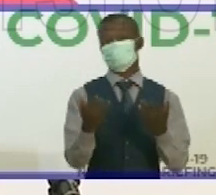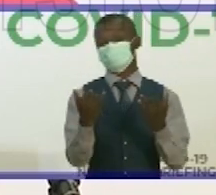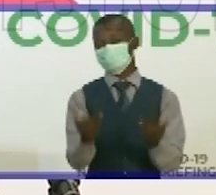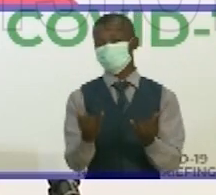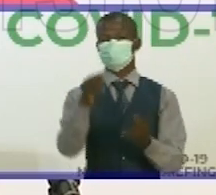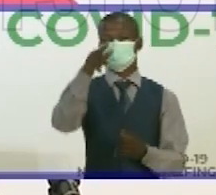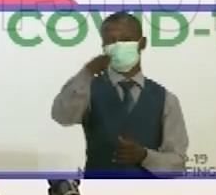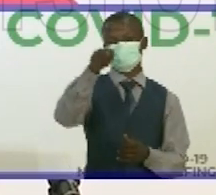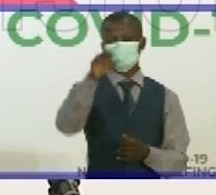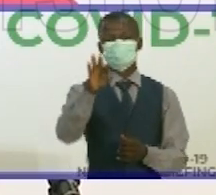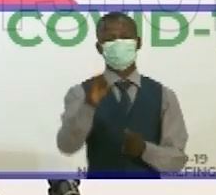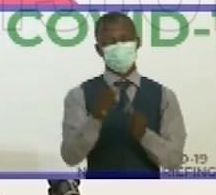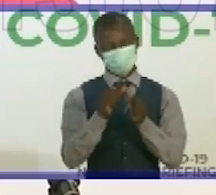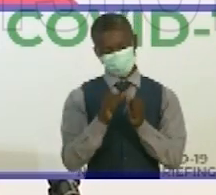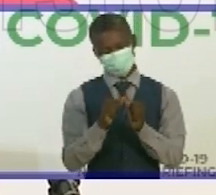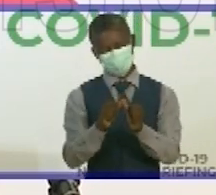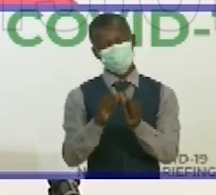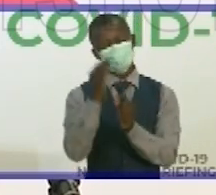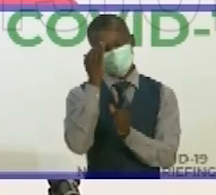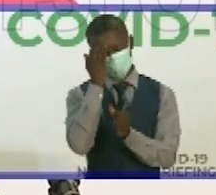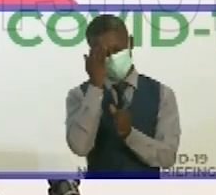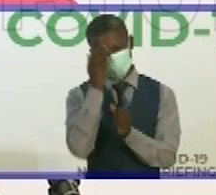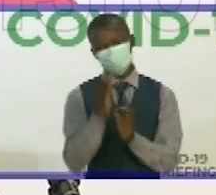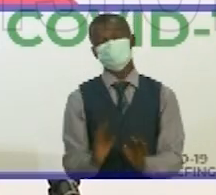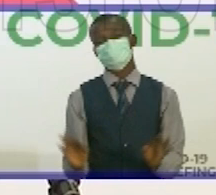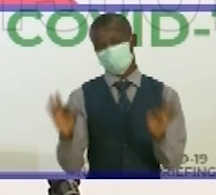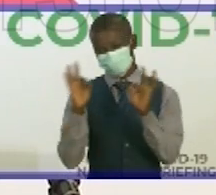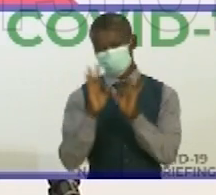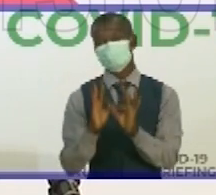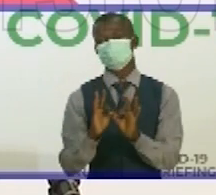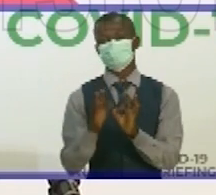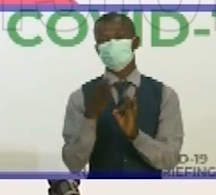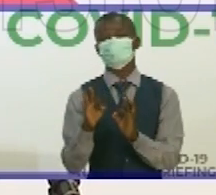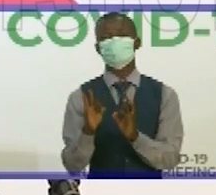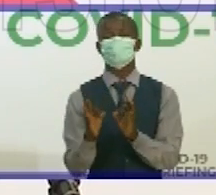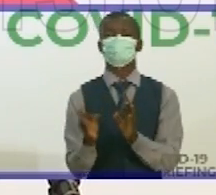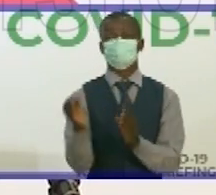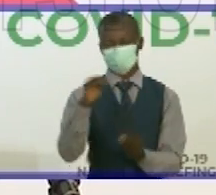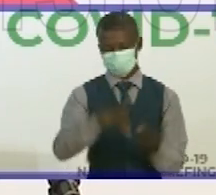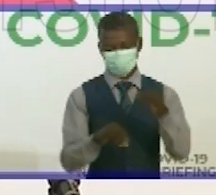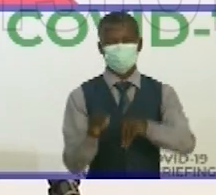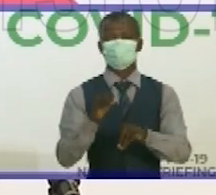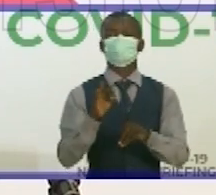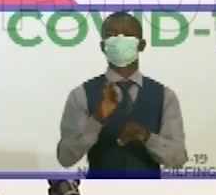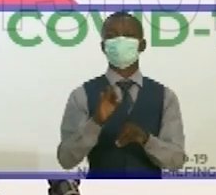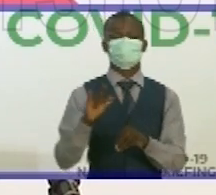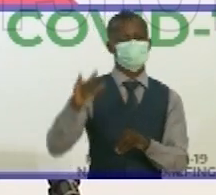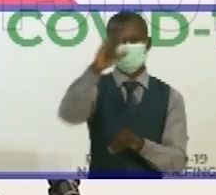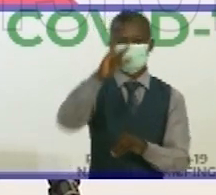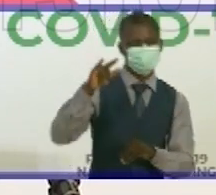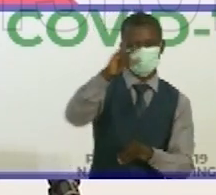PTF remains conscious of the significance of the contribution of air travels to economic